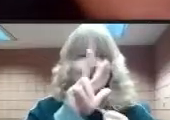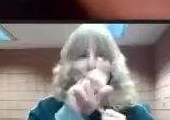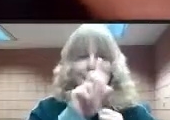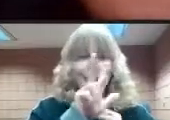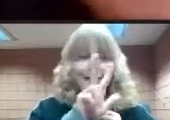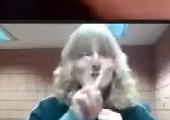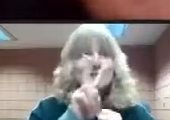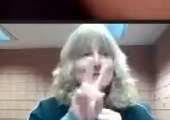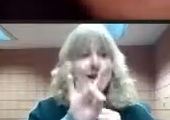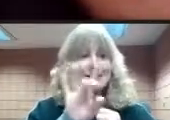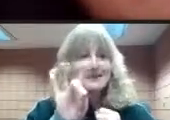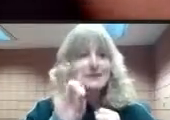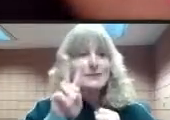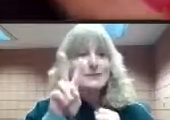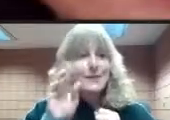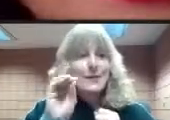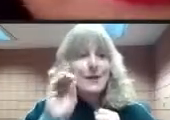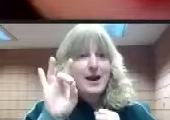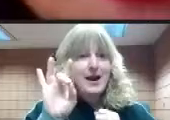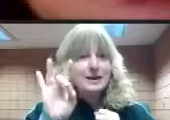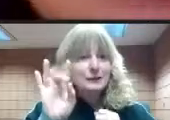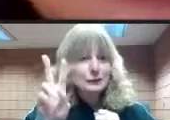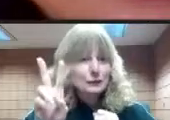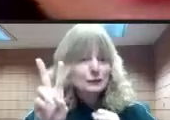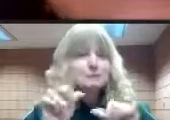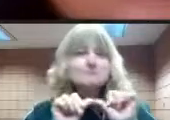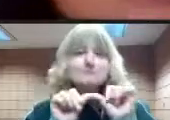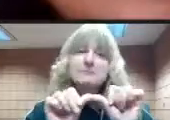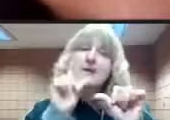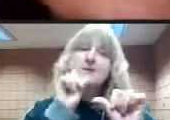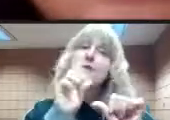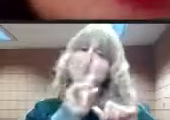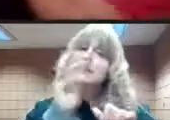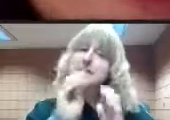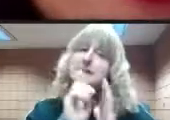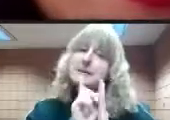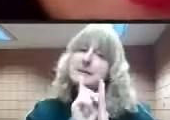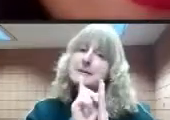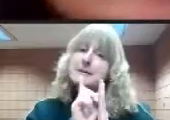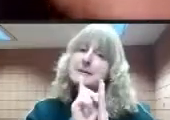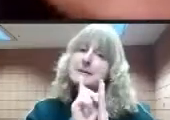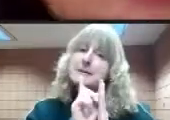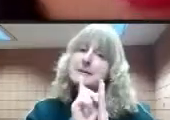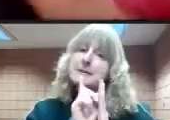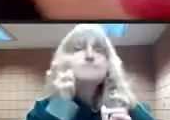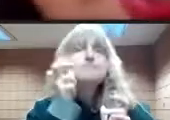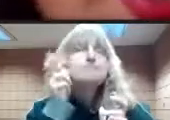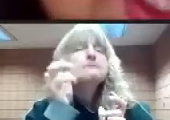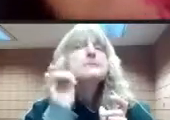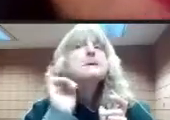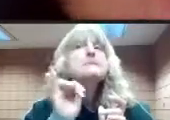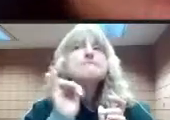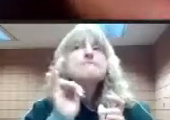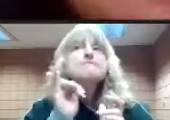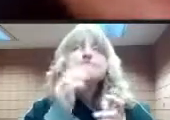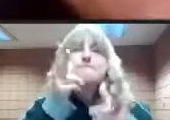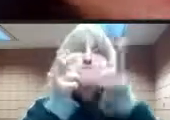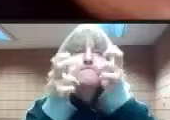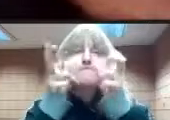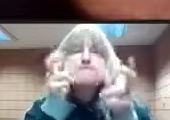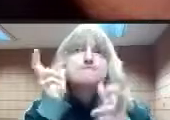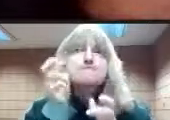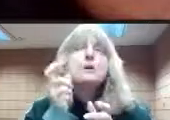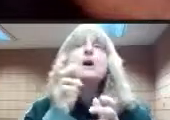313-288-2082. Stay on with us for the next 60 minutes so you can stay informed and feel powerful. This is also a time for you to